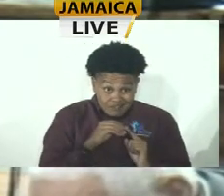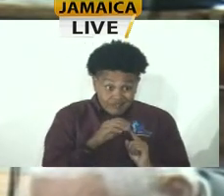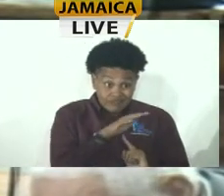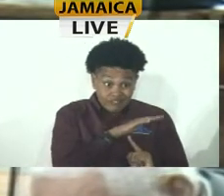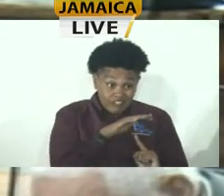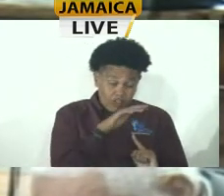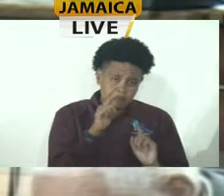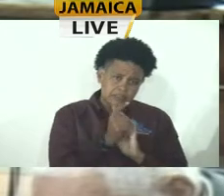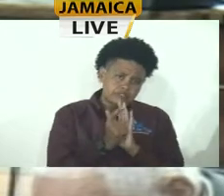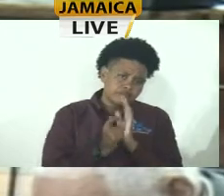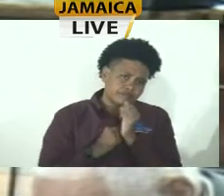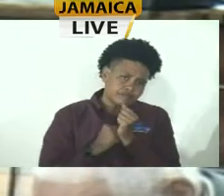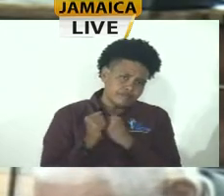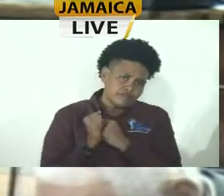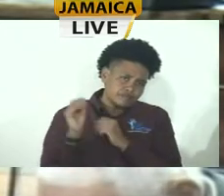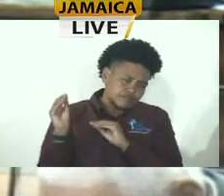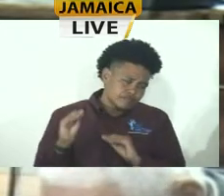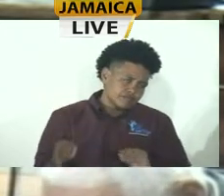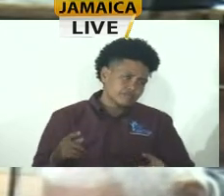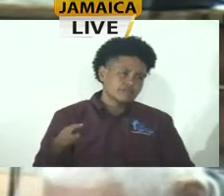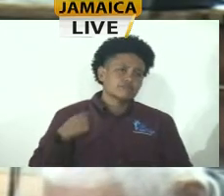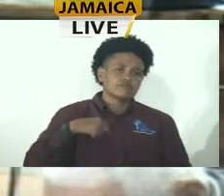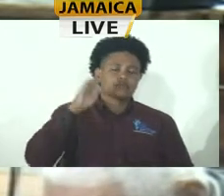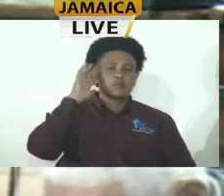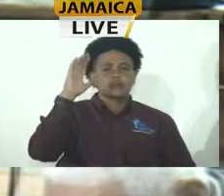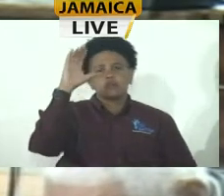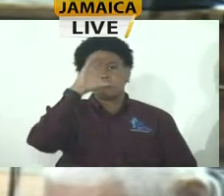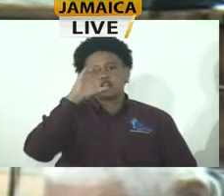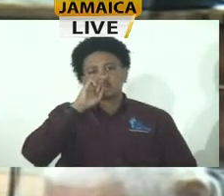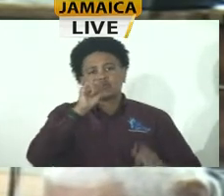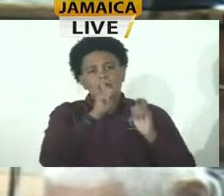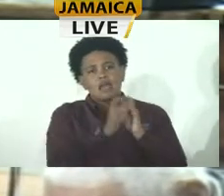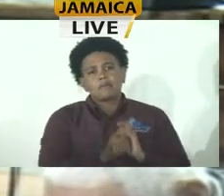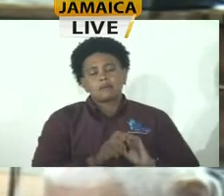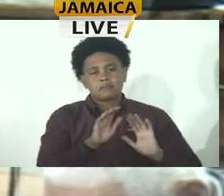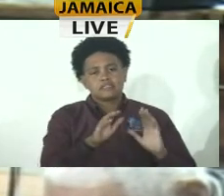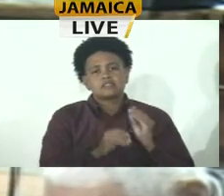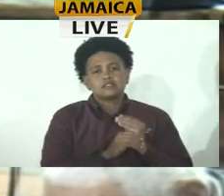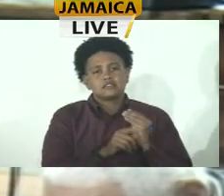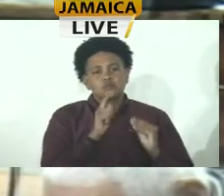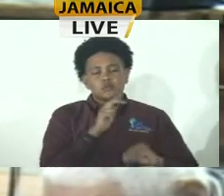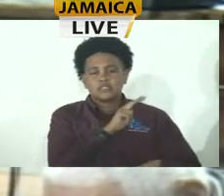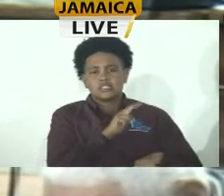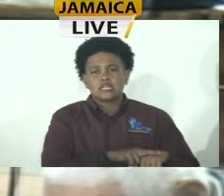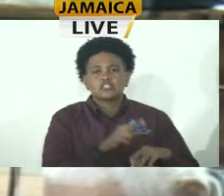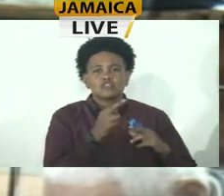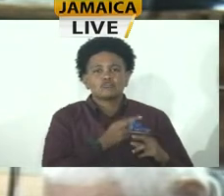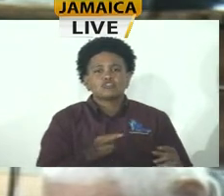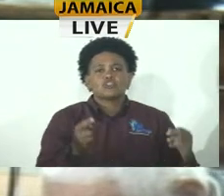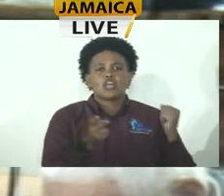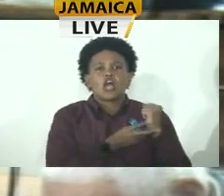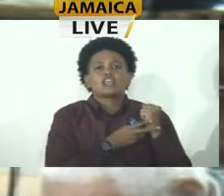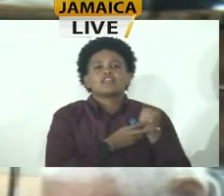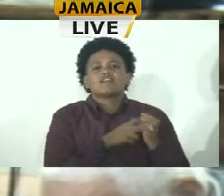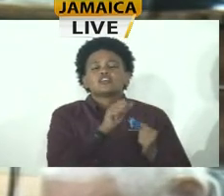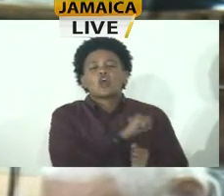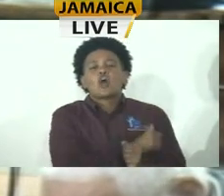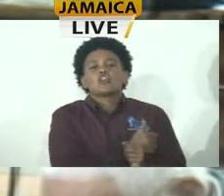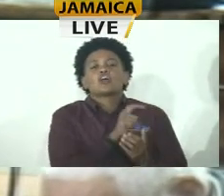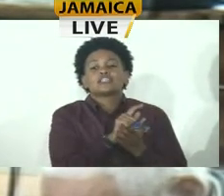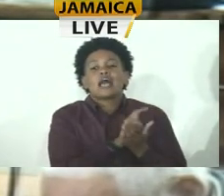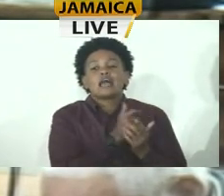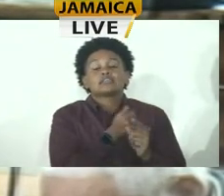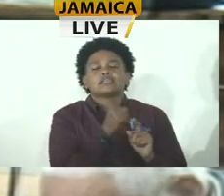legislative framework we will be pursuing amendments to the natural resources conservation authority act to